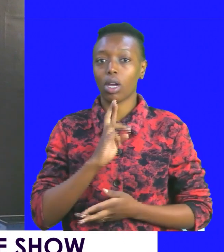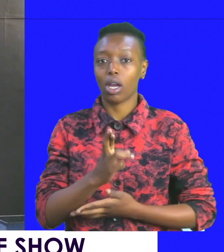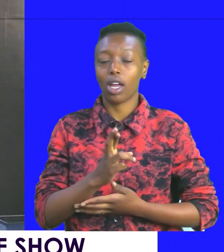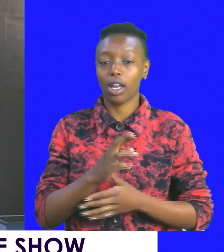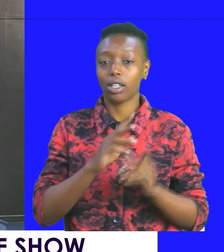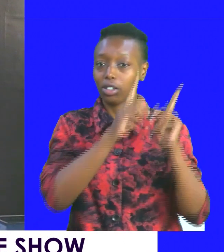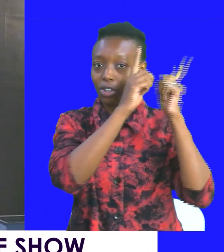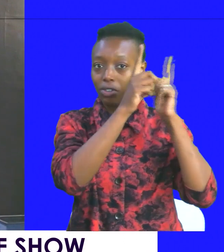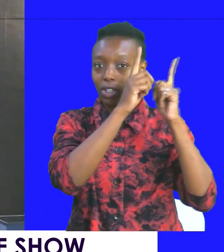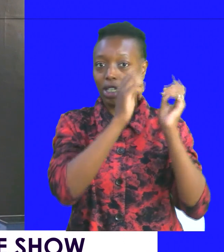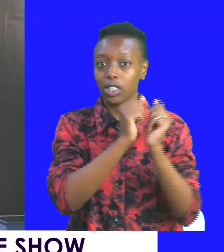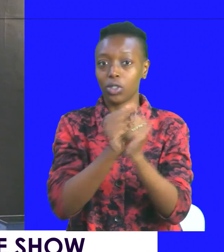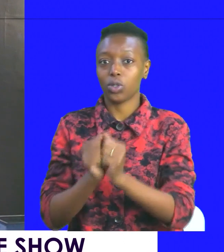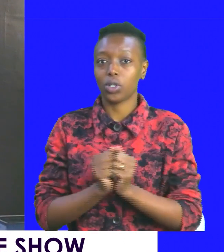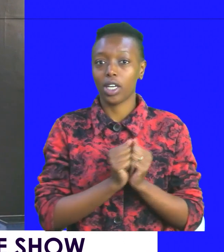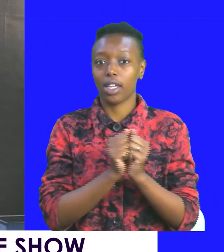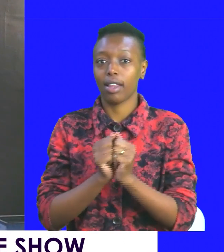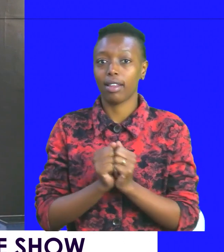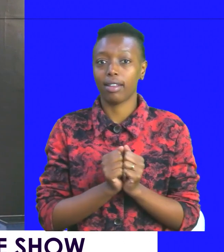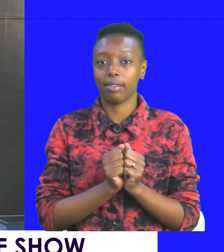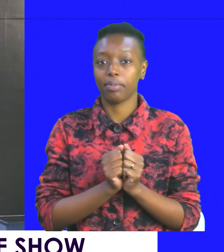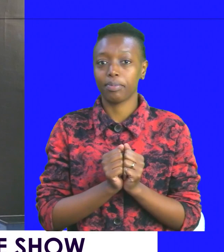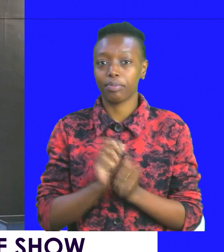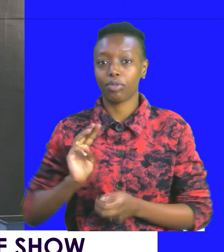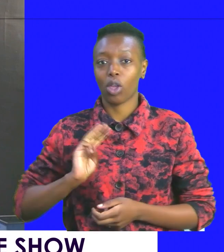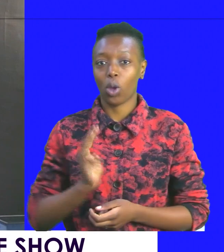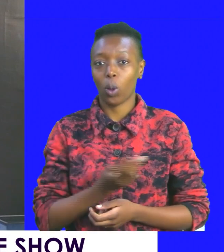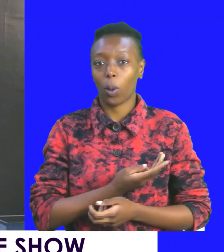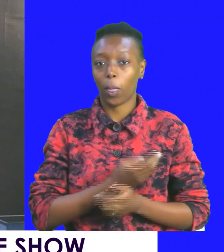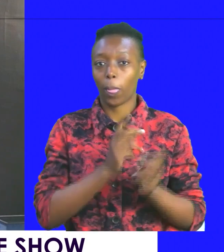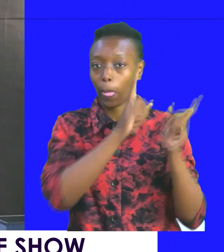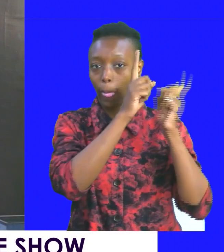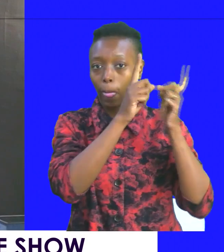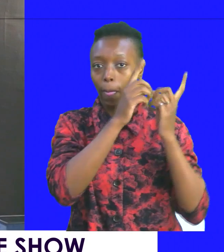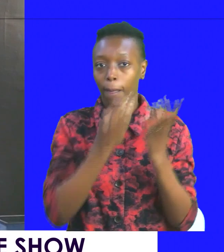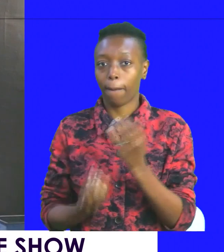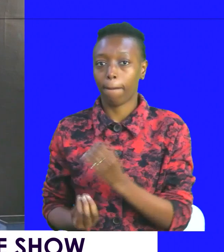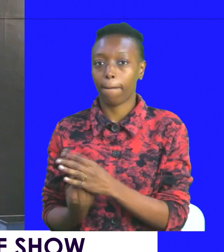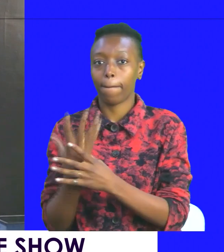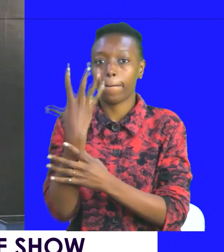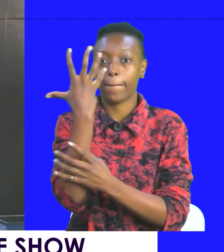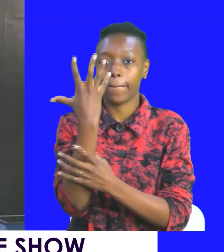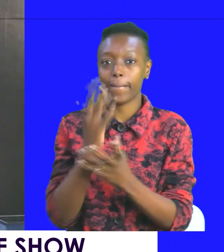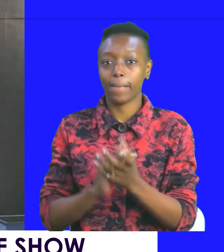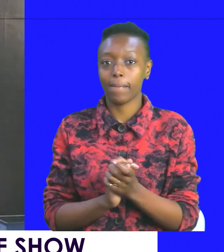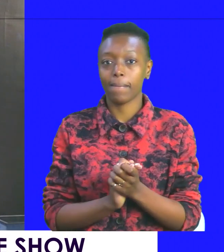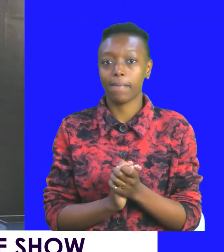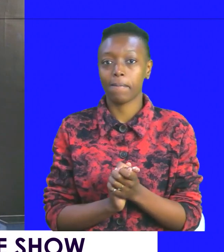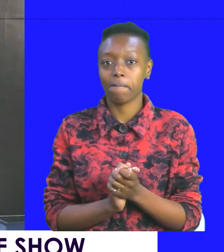journeying. We are in a journey. We are in growth. It's amazing